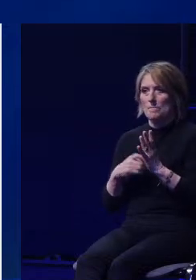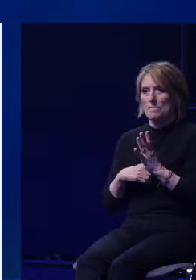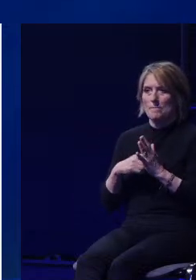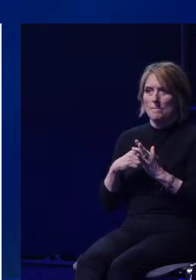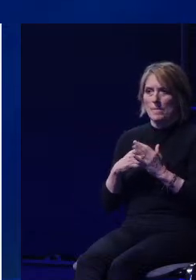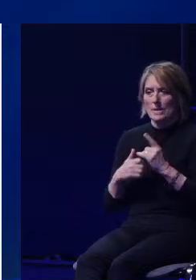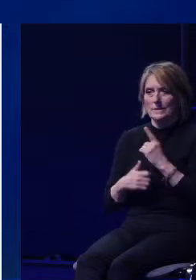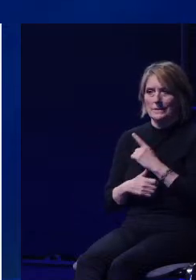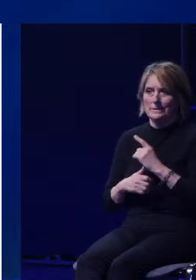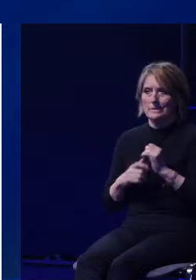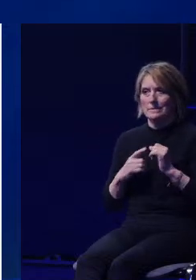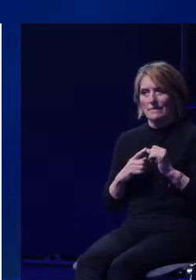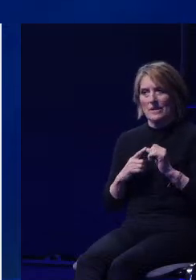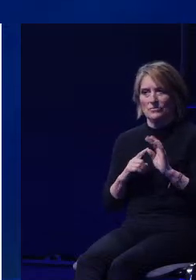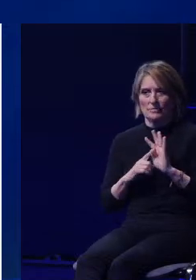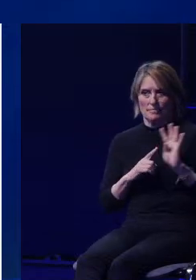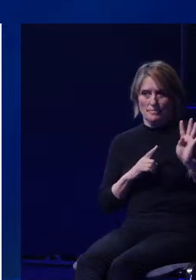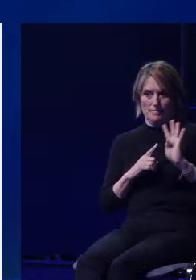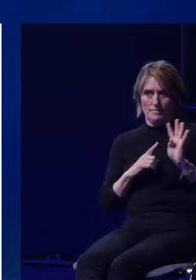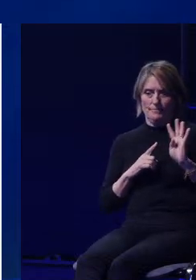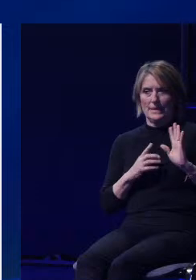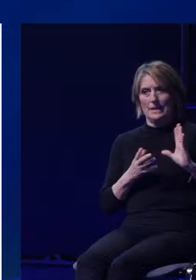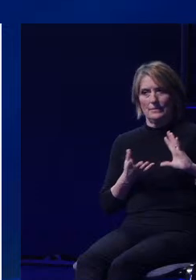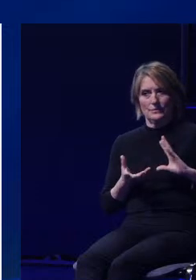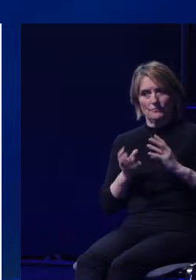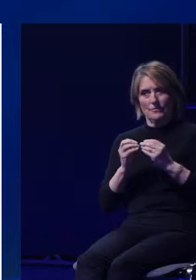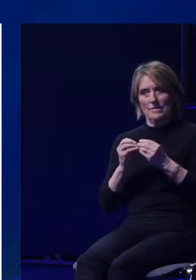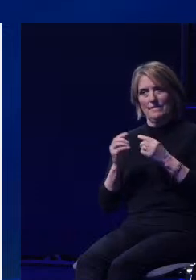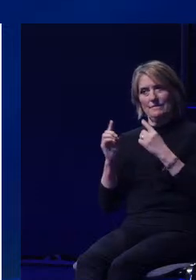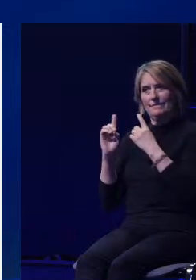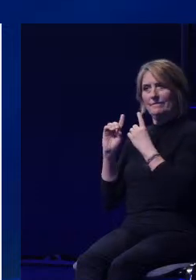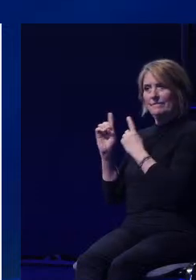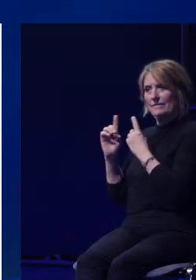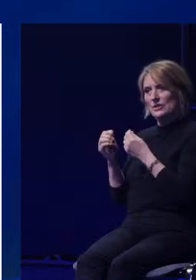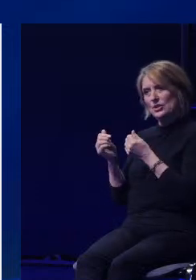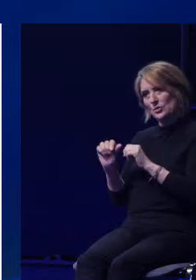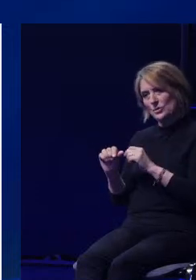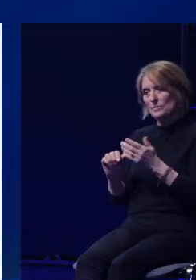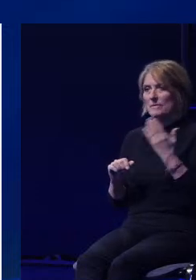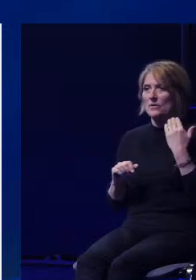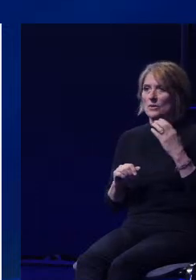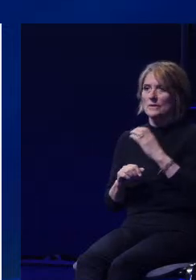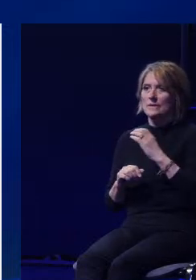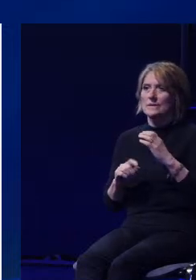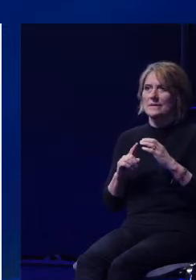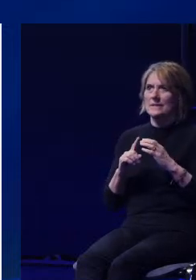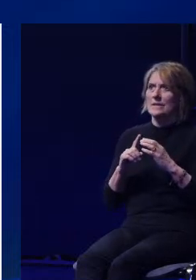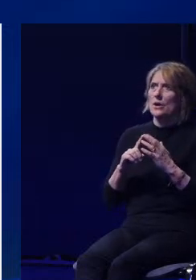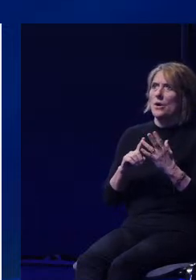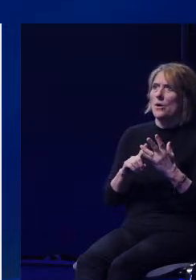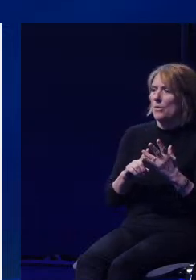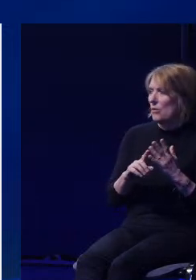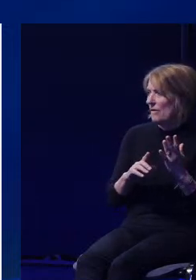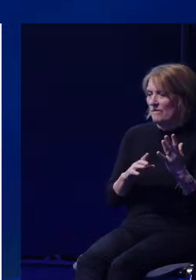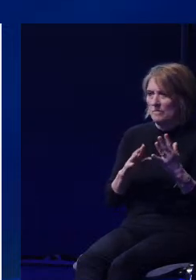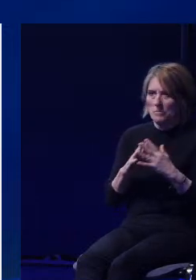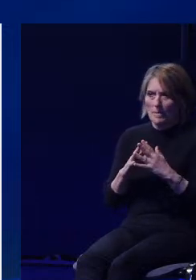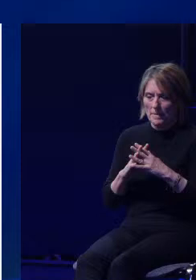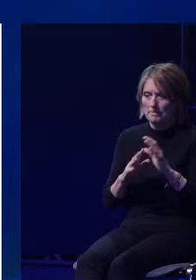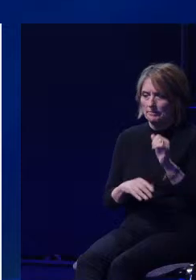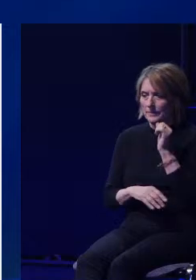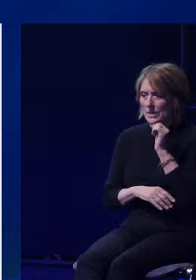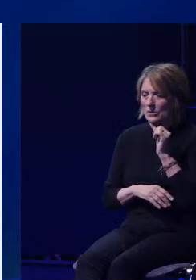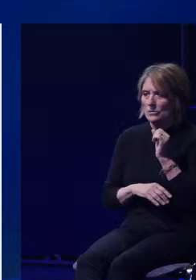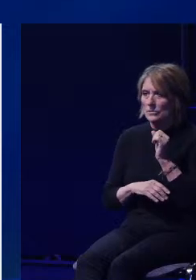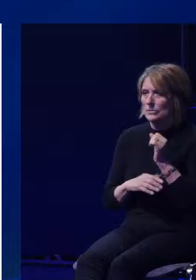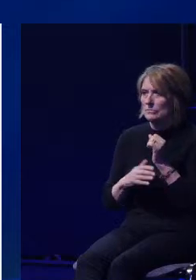people who helps us craft this solution that you're about to see. He's the former CTO of Weta. I think he knows a thing or two about very